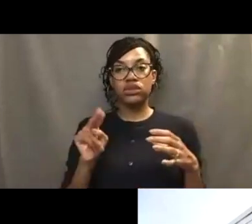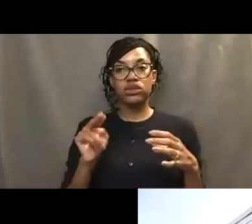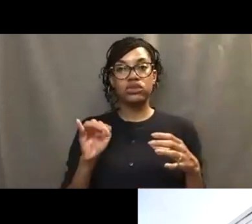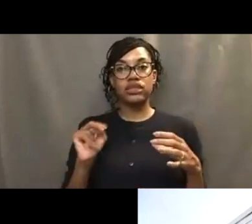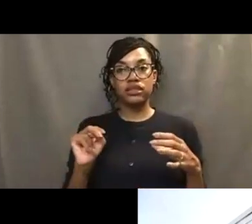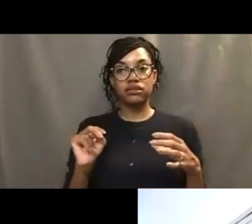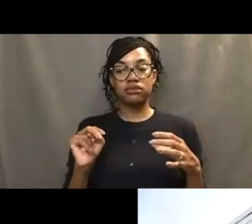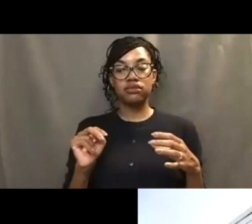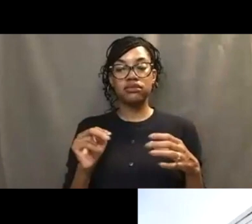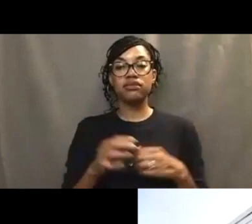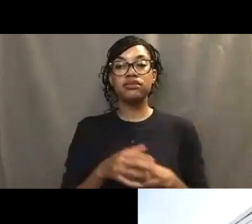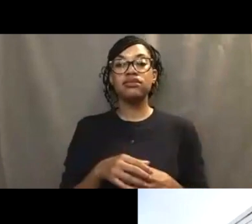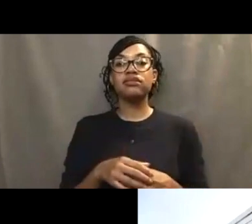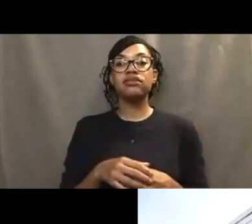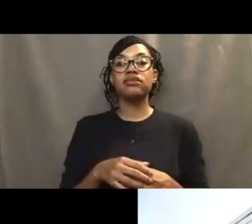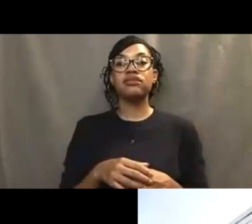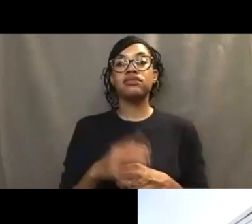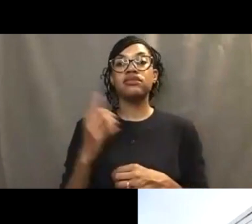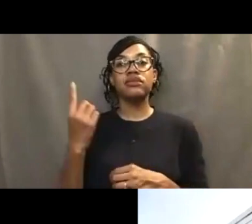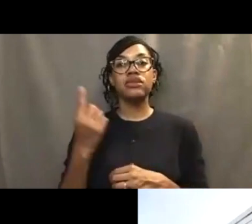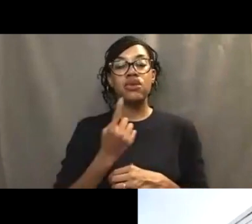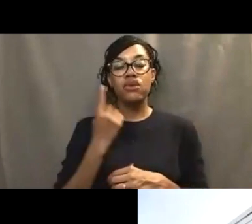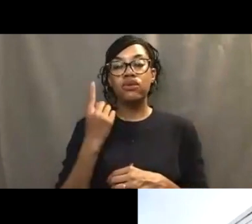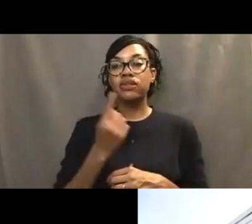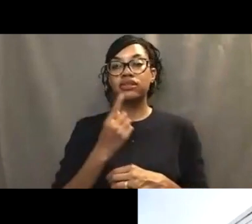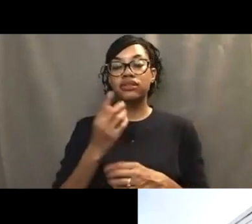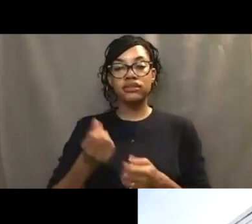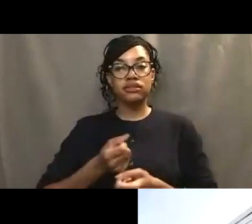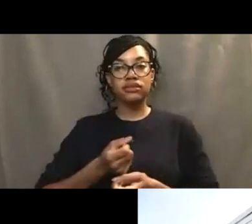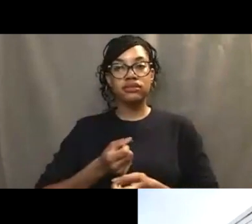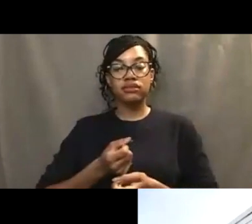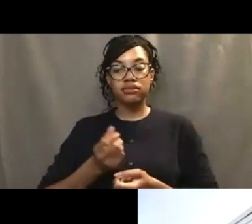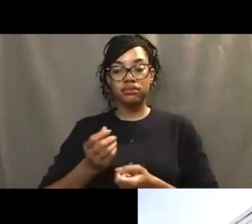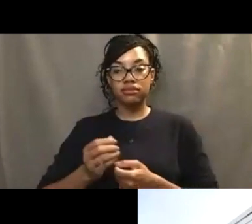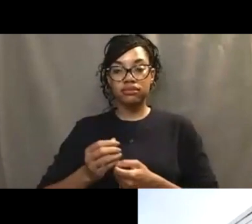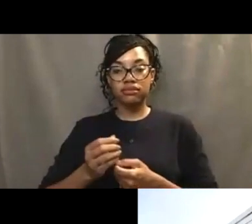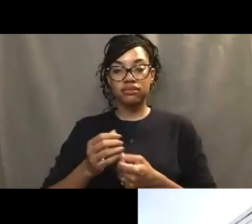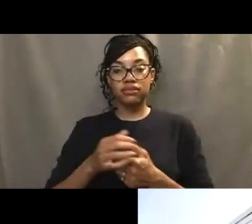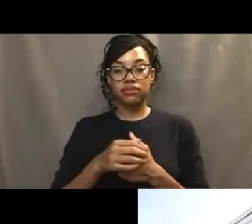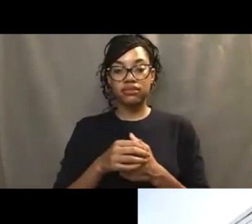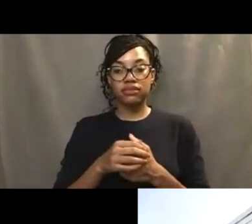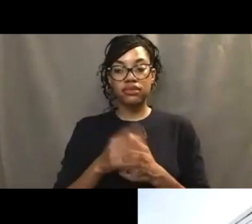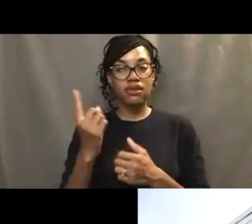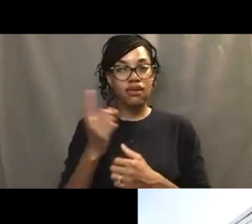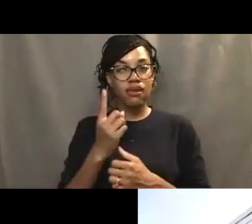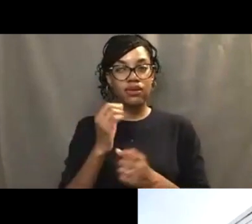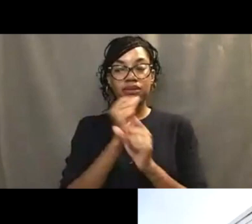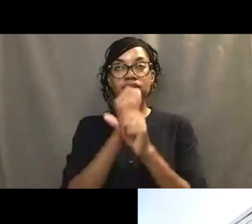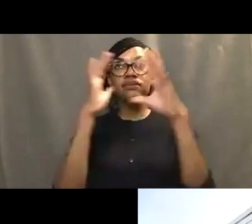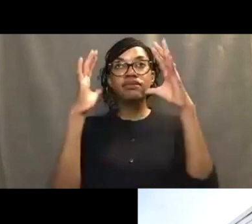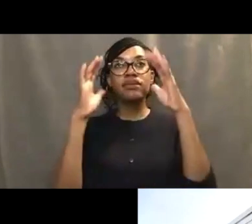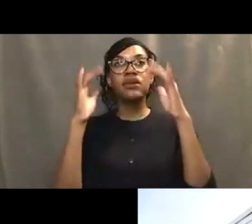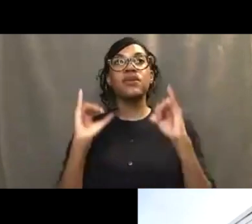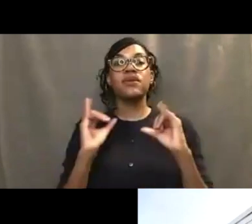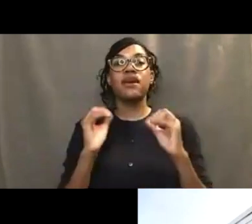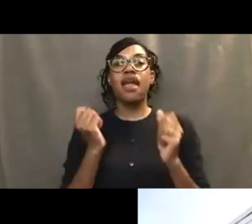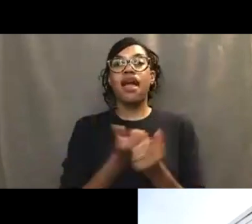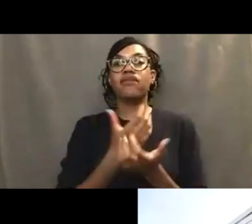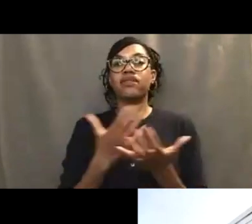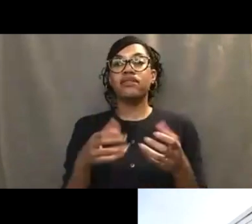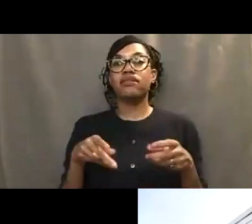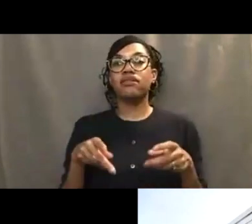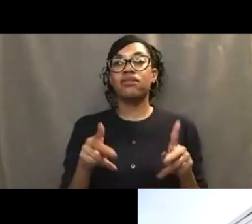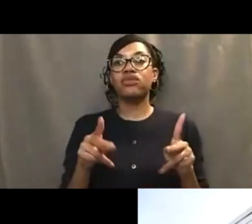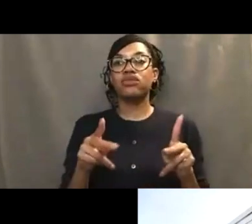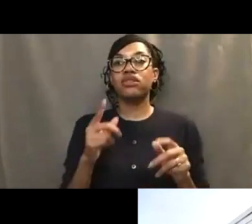bring always the view of everything is an organizing opportunity. And